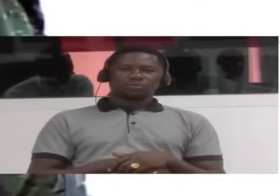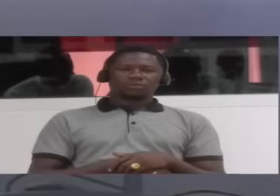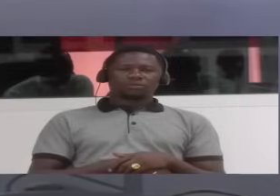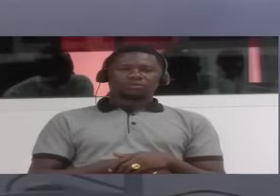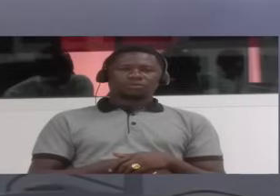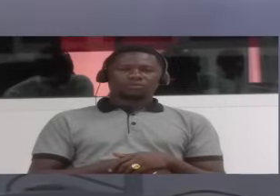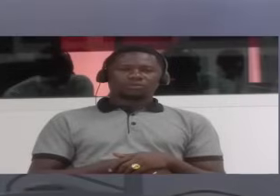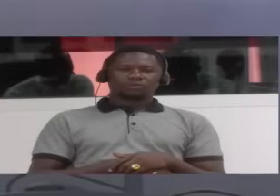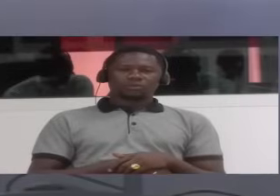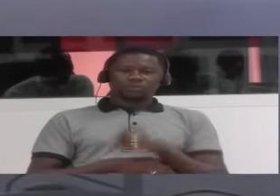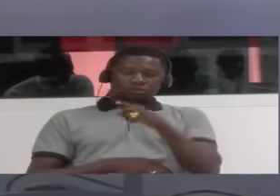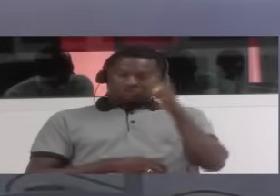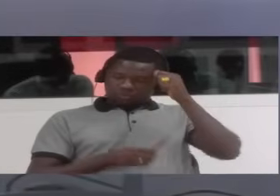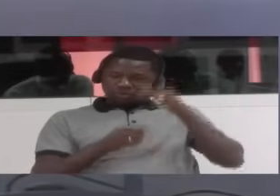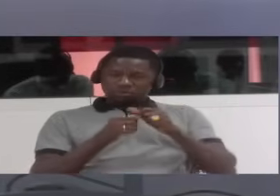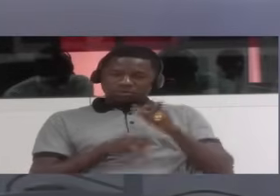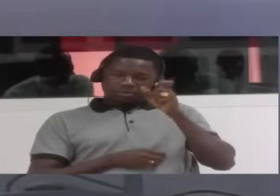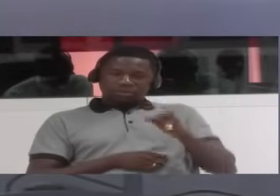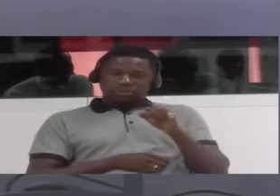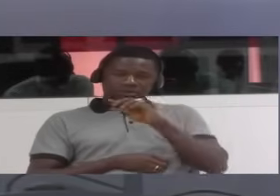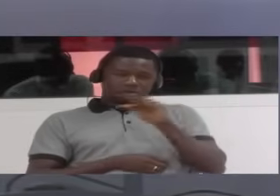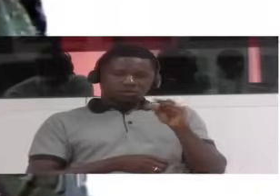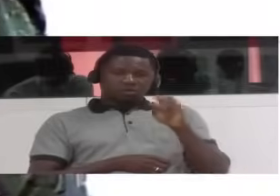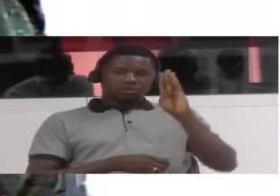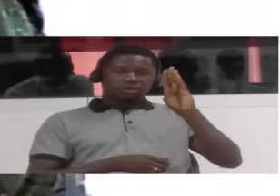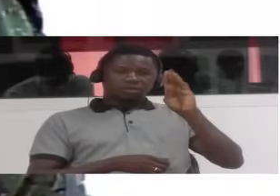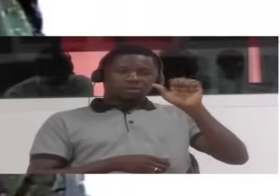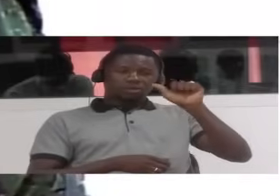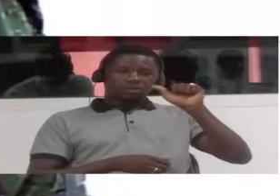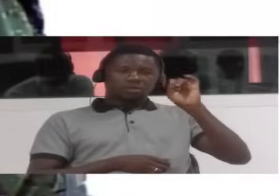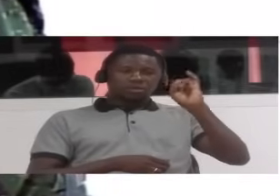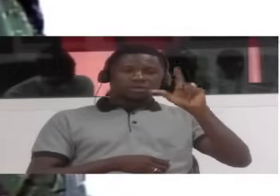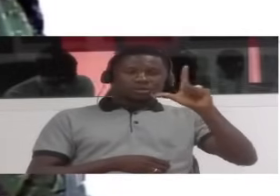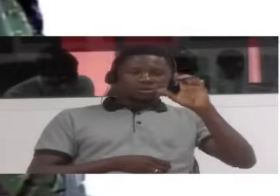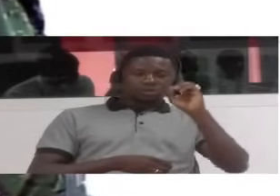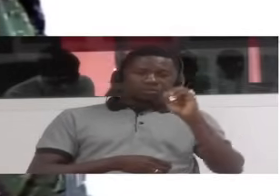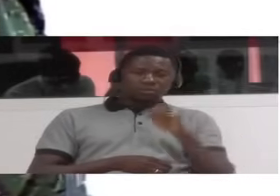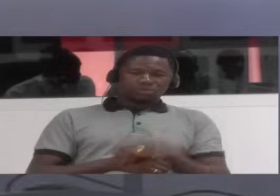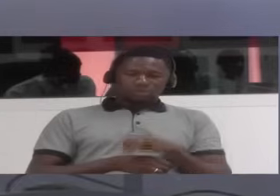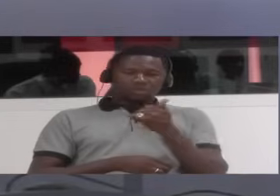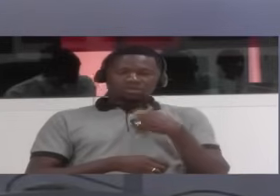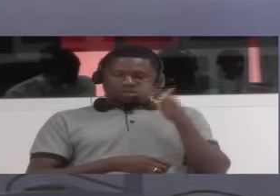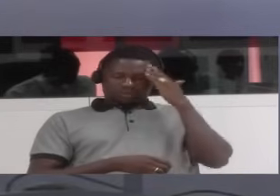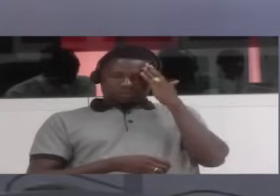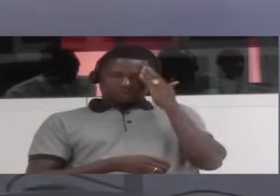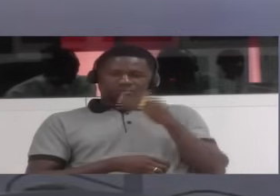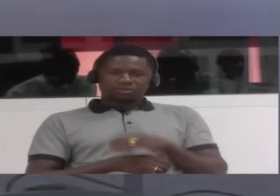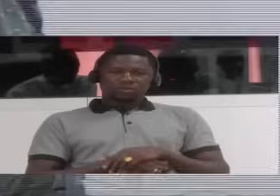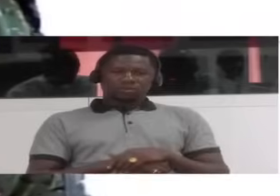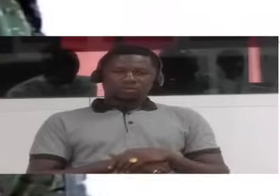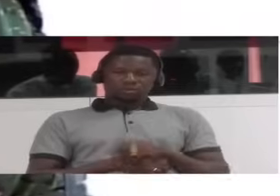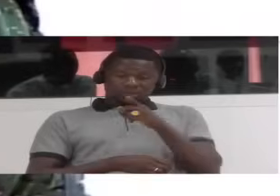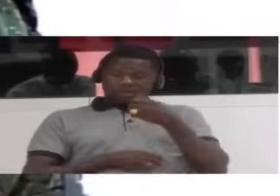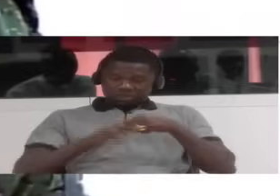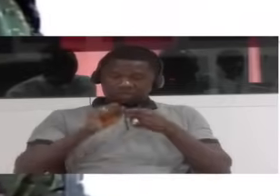So do you know a person called Jallow? Jallow, I do. In which, did he also train as a jungler?